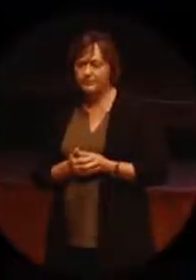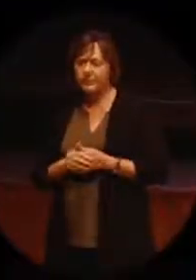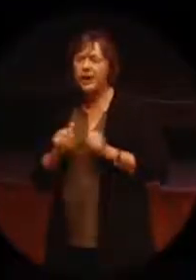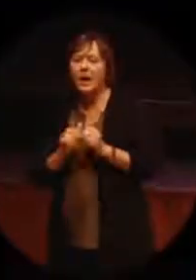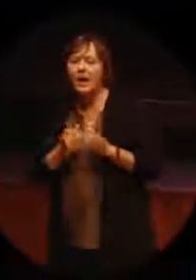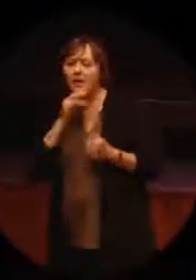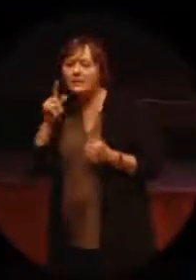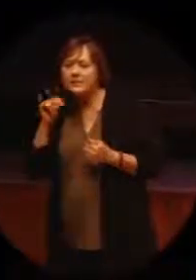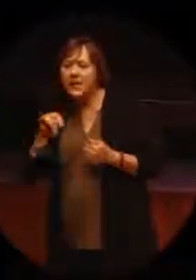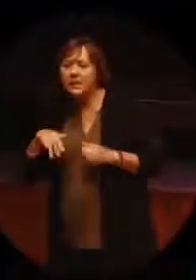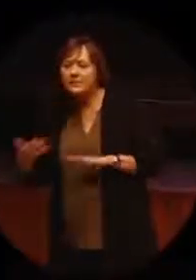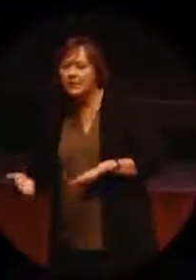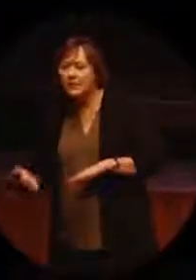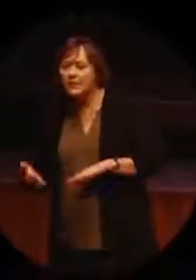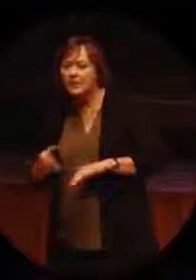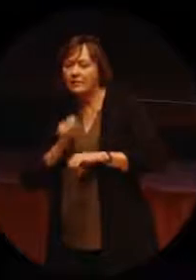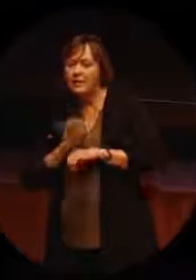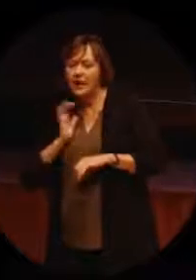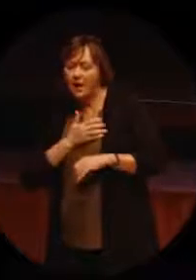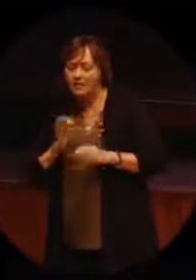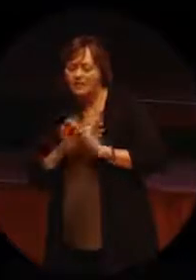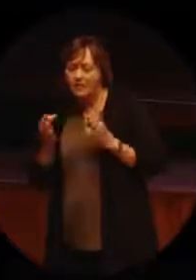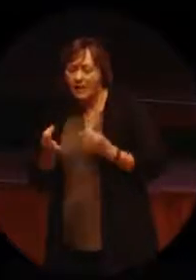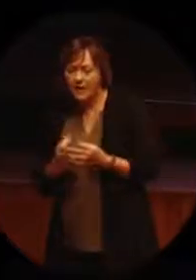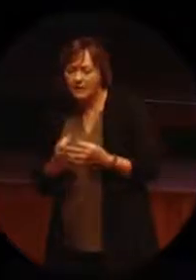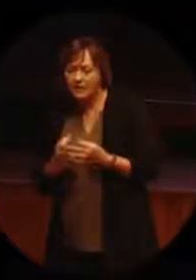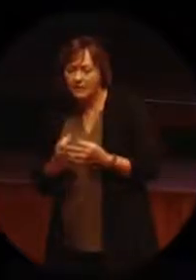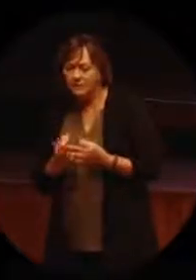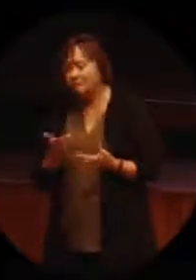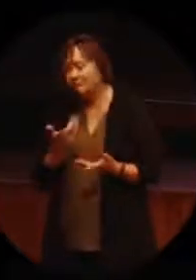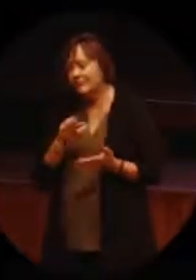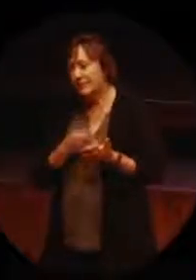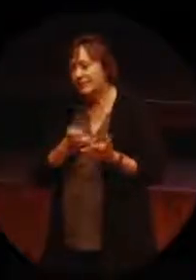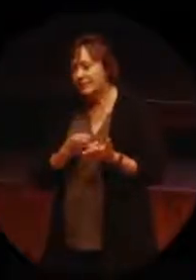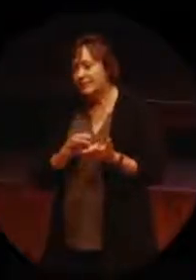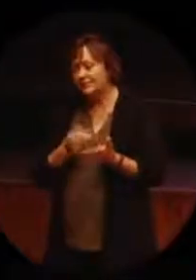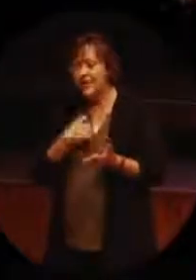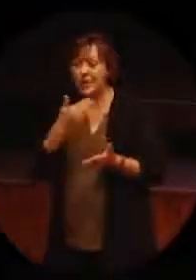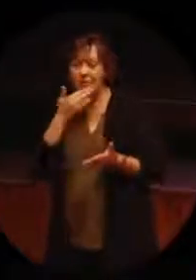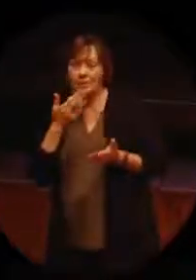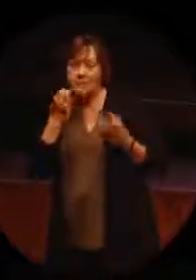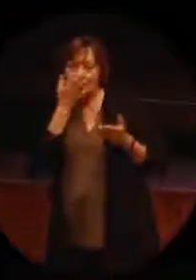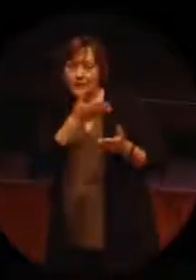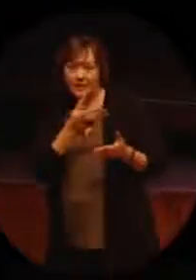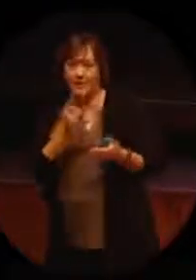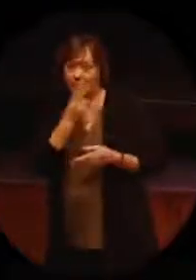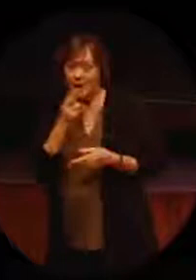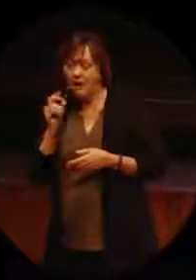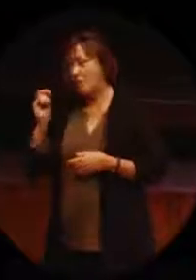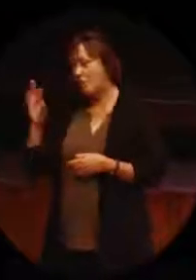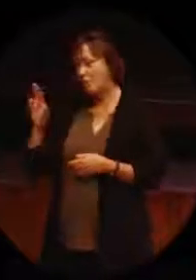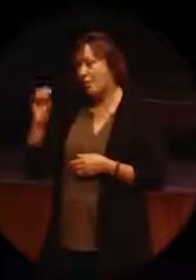How has Ty's death affected our family? You know, quite frankly, I would rather be in Hawaii